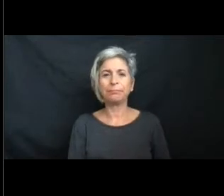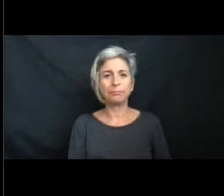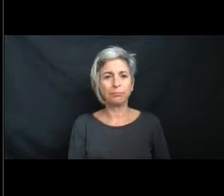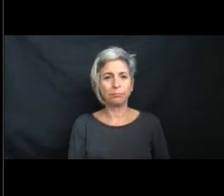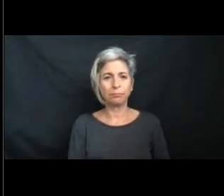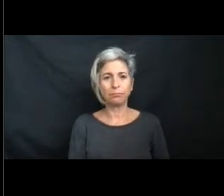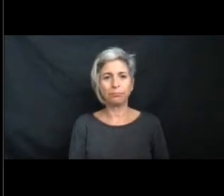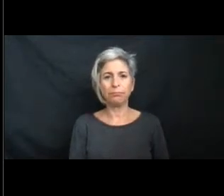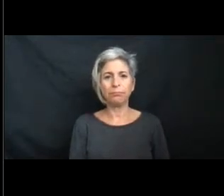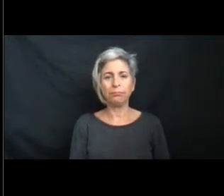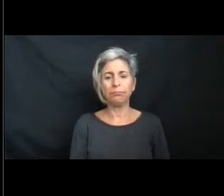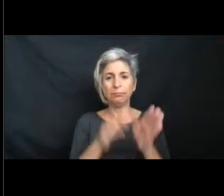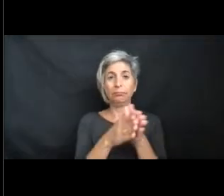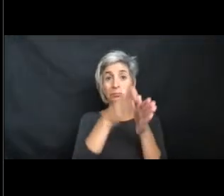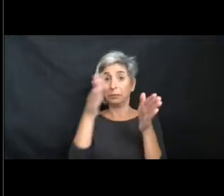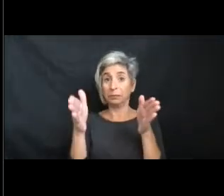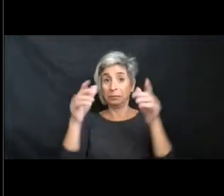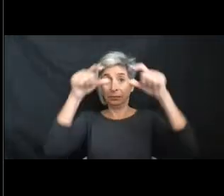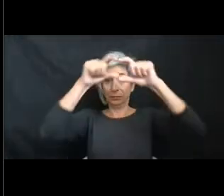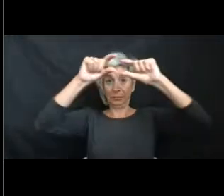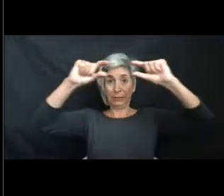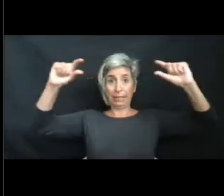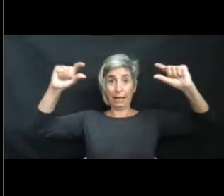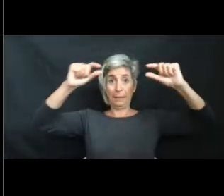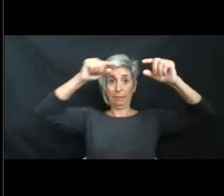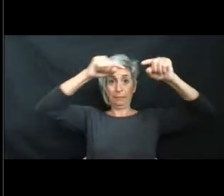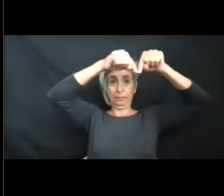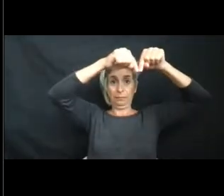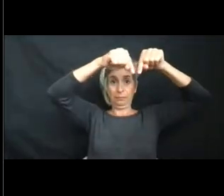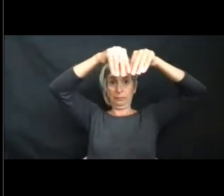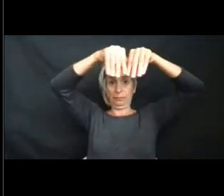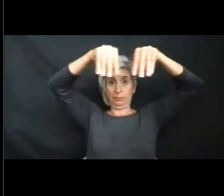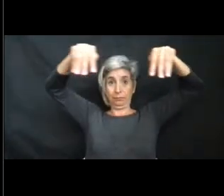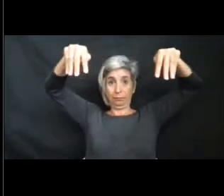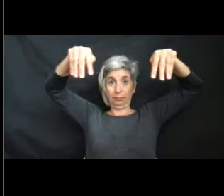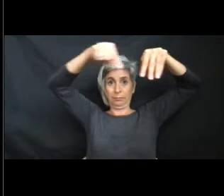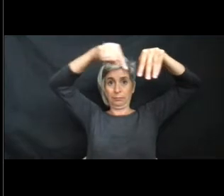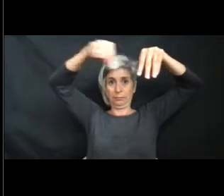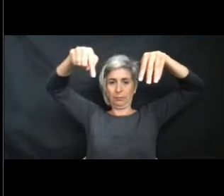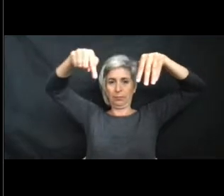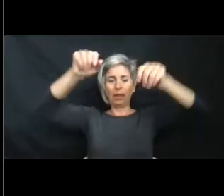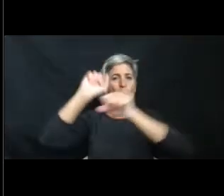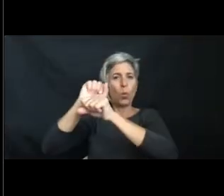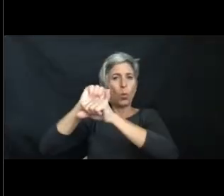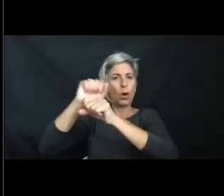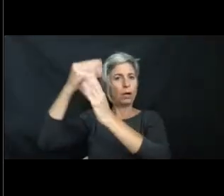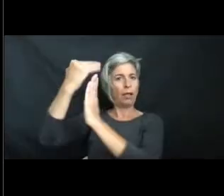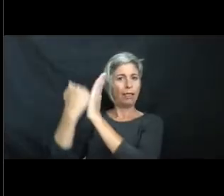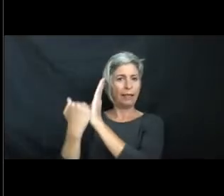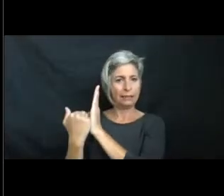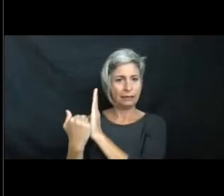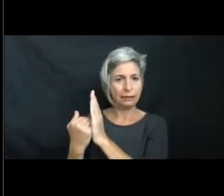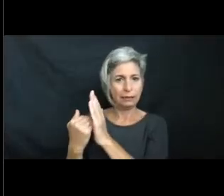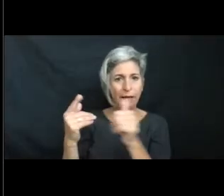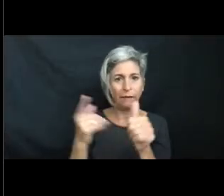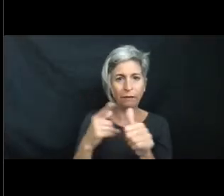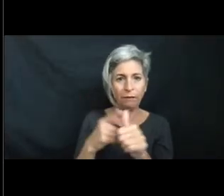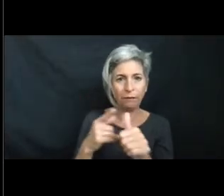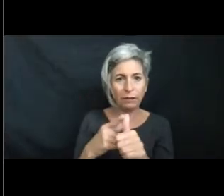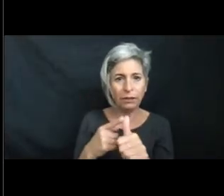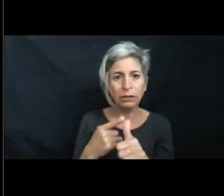So the next option up here in the top menu is work list. So homepage is the first page you land on,